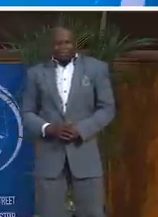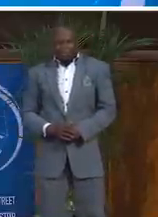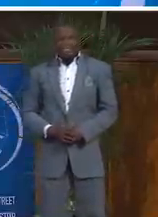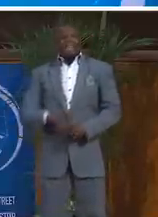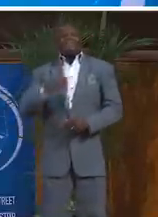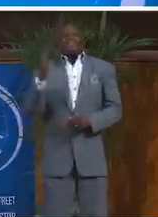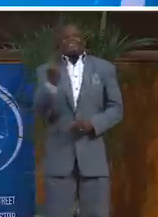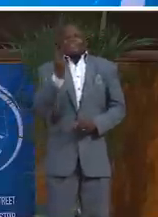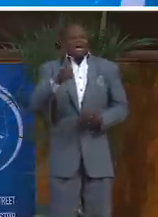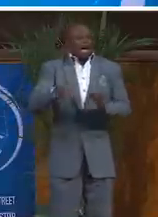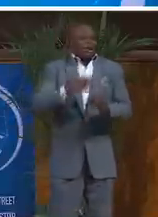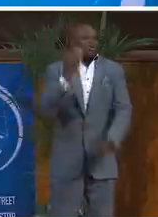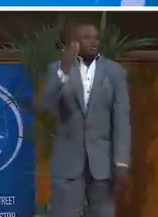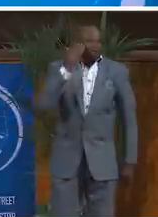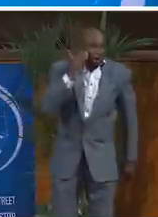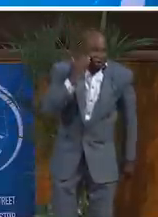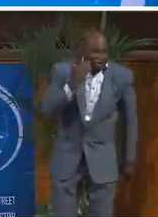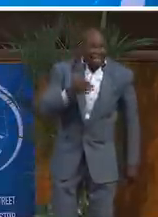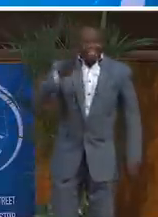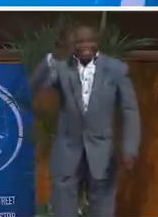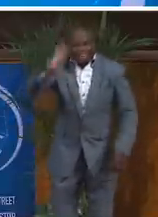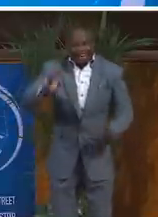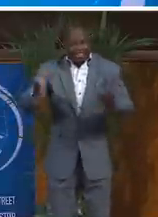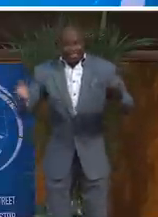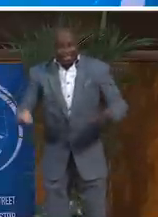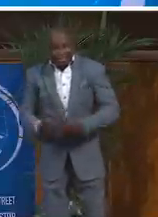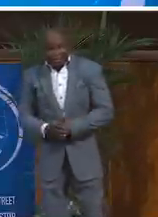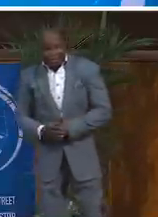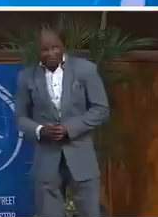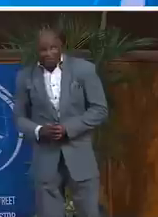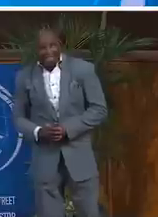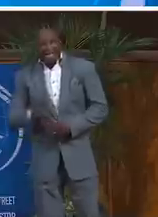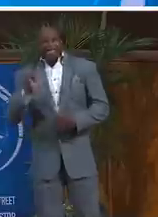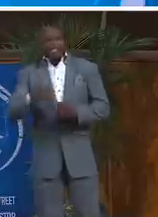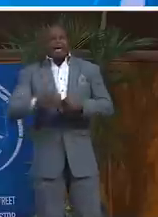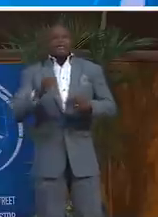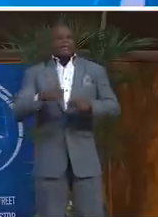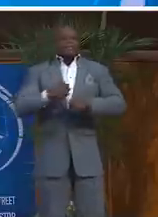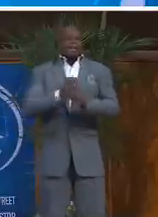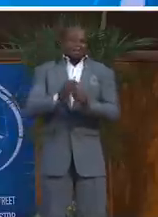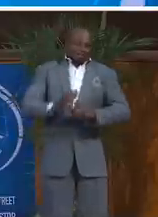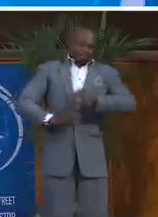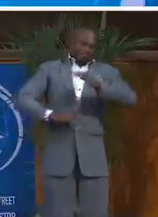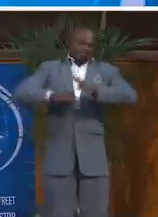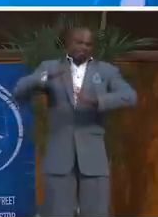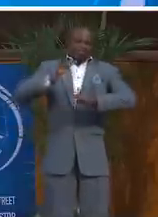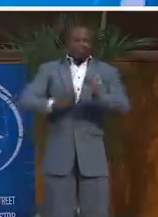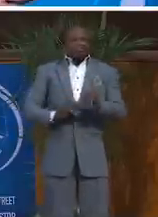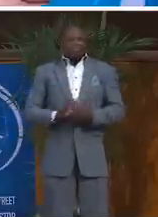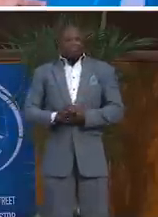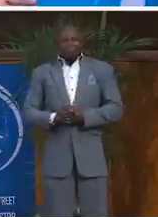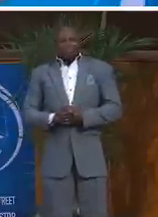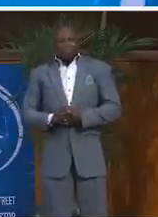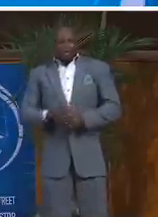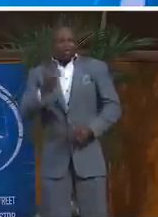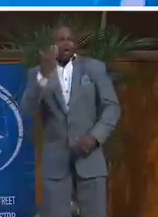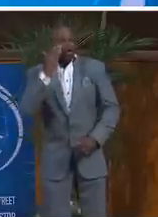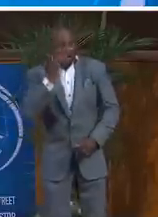there's something about knowing God is there that brings comfort to us. You all